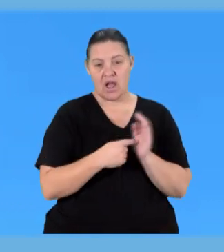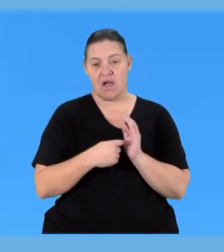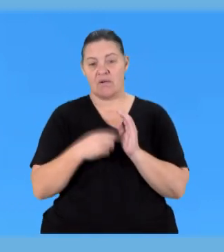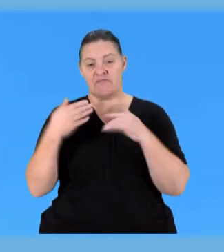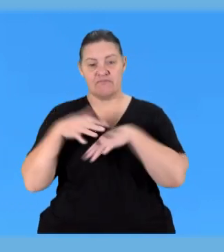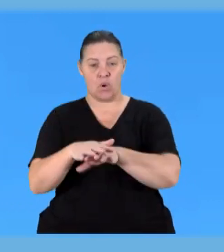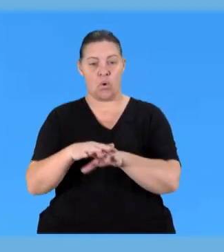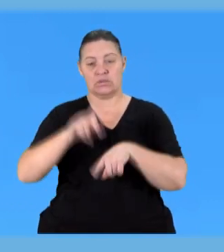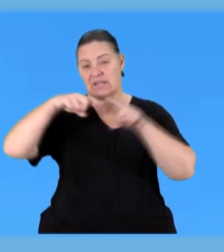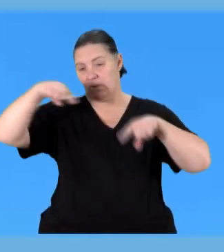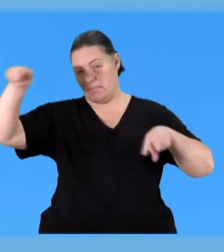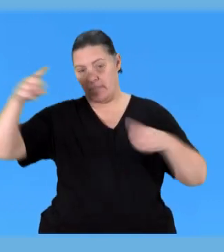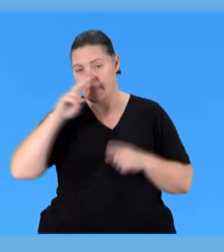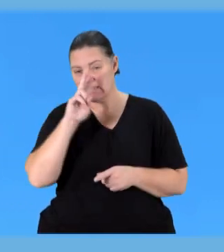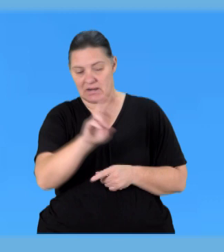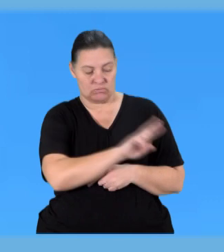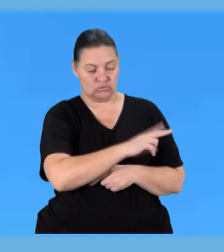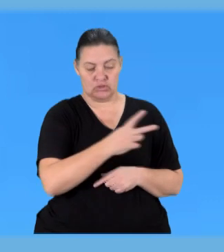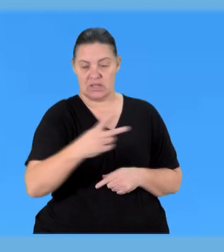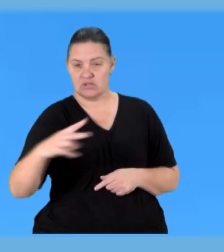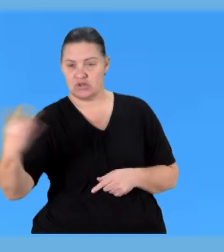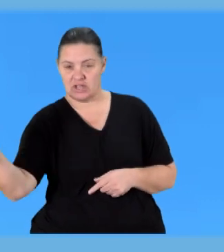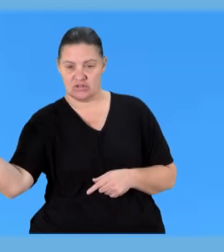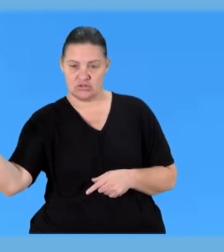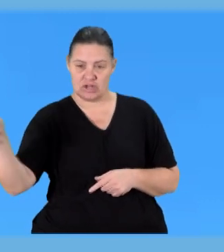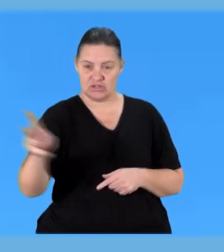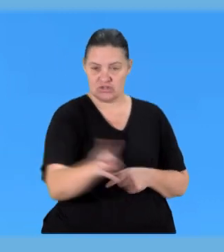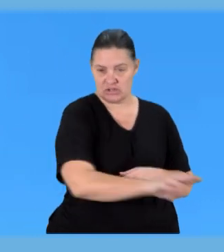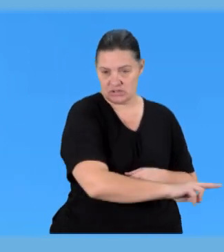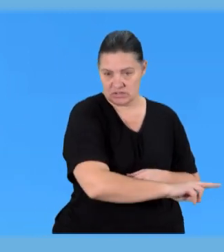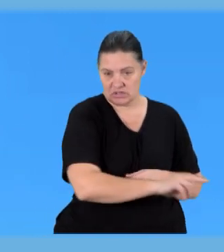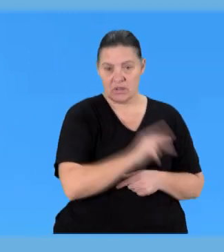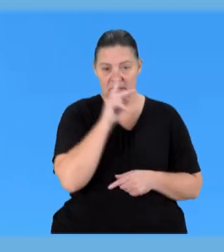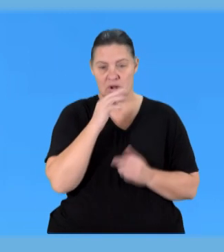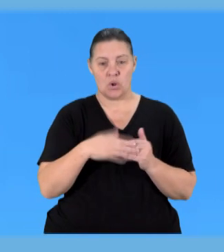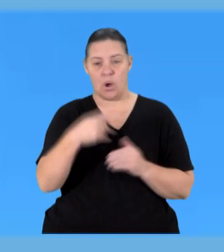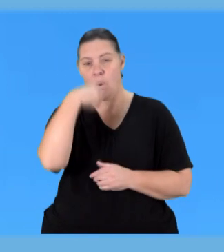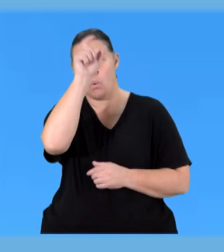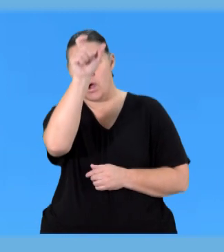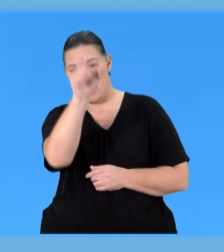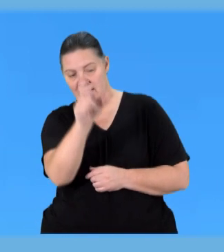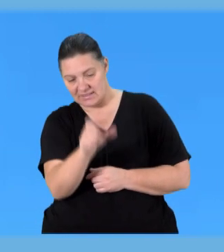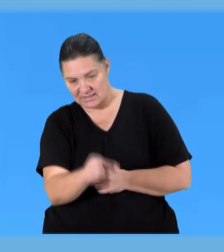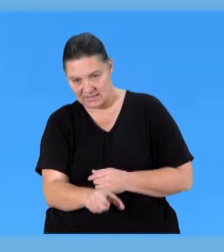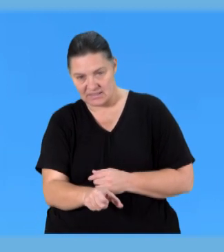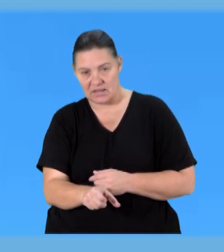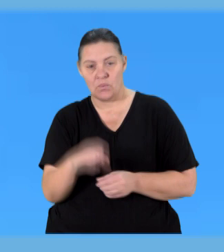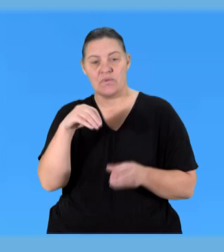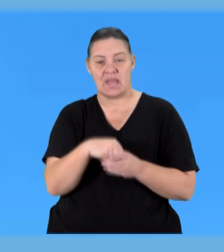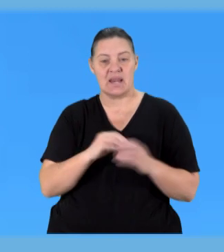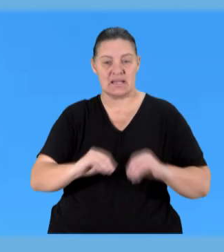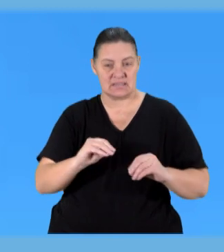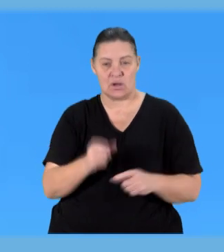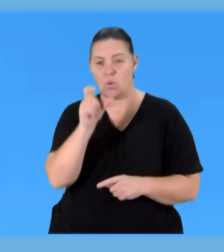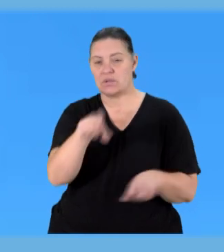flow diagrams and the graphs that are explaining the change of state. We further on looked at these words, or used these words